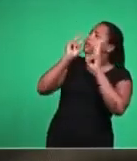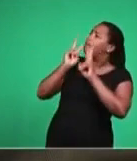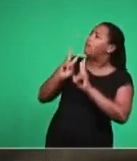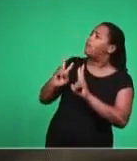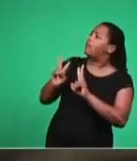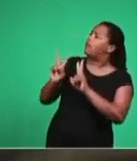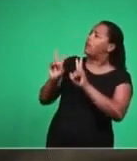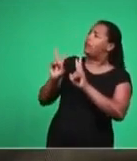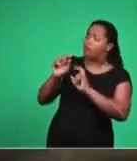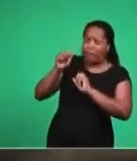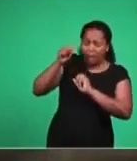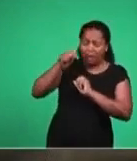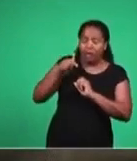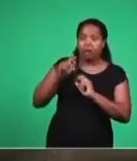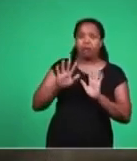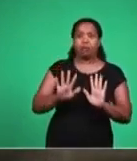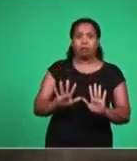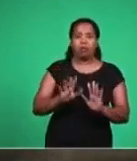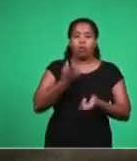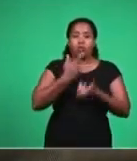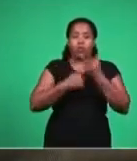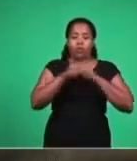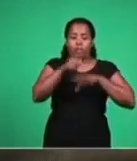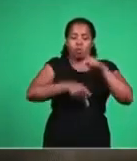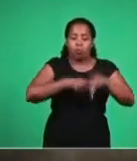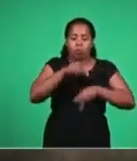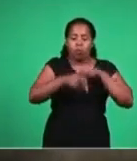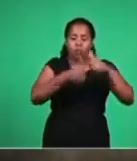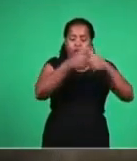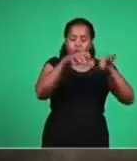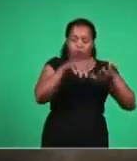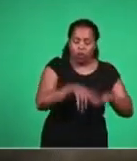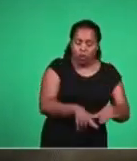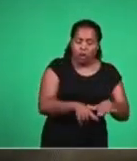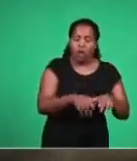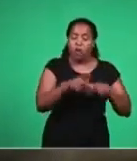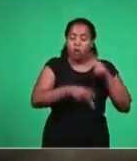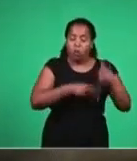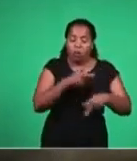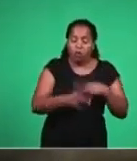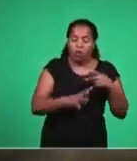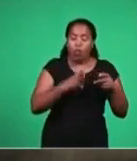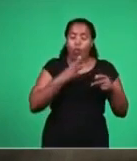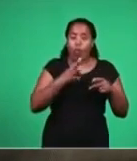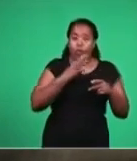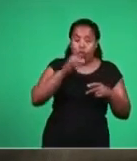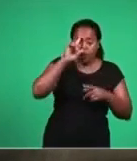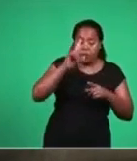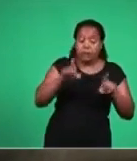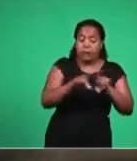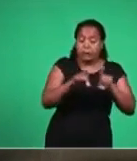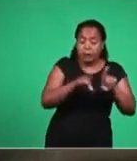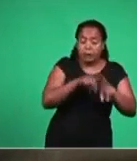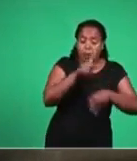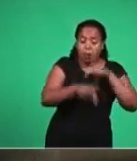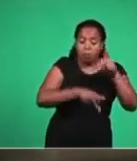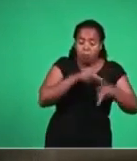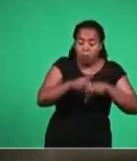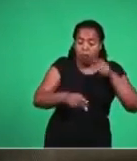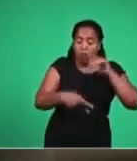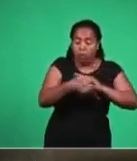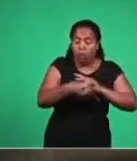may look upon you. So it is the desire of those that stayed, and from Gentiles, and also the people of